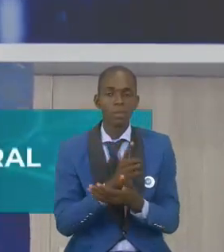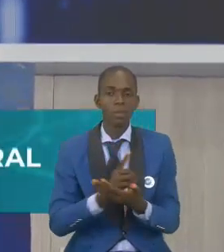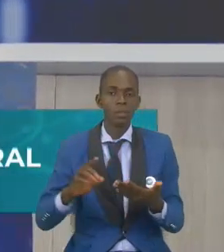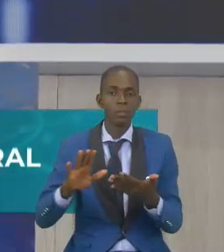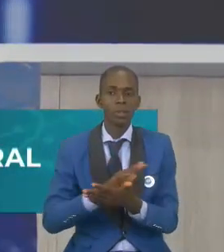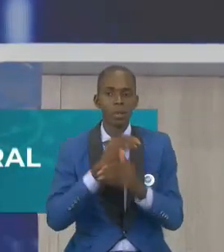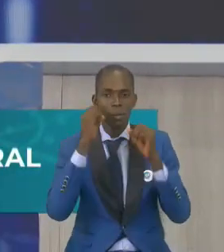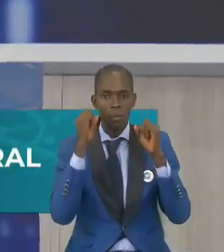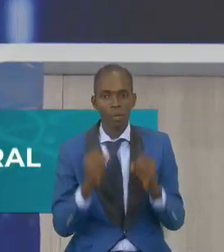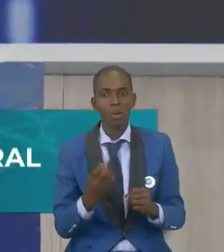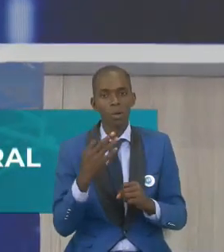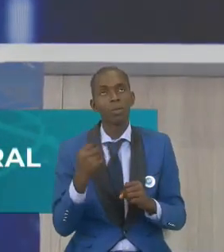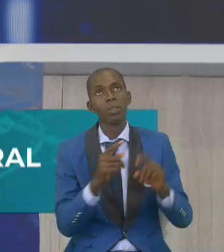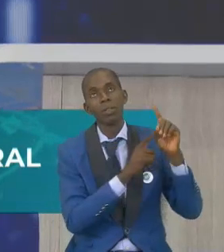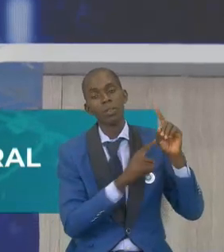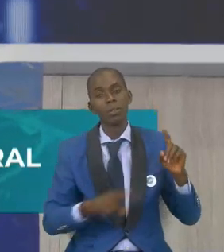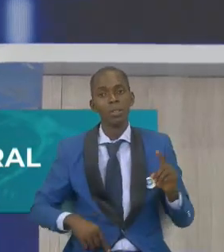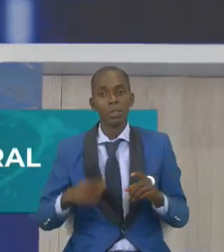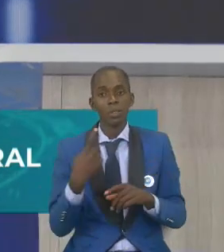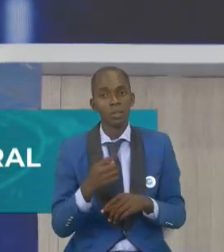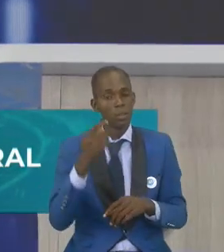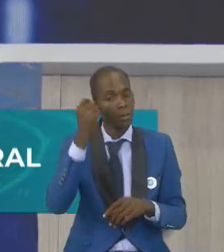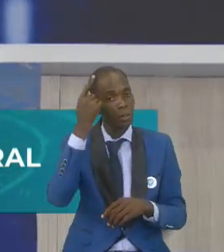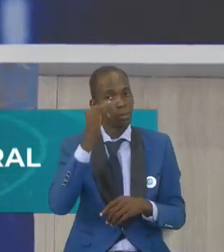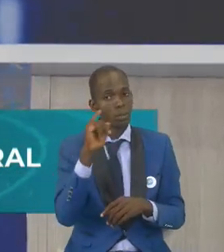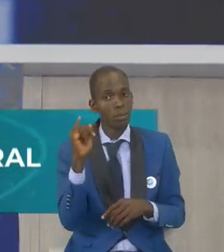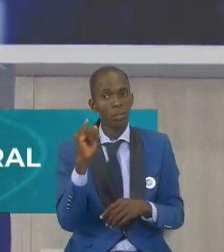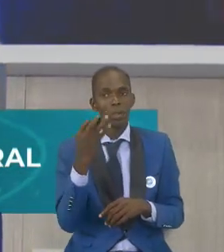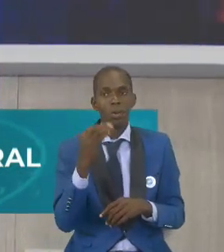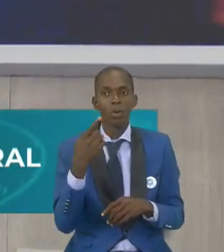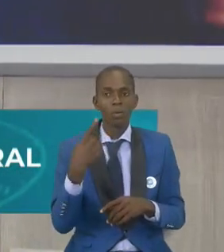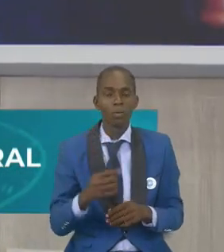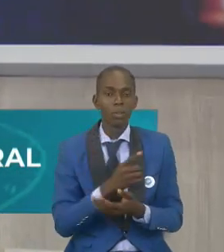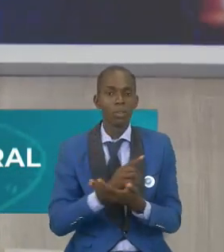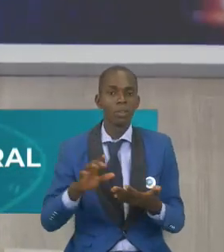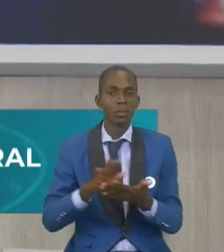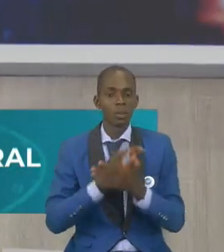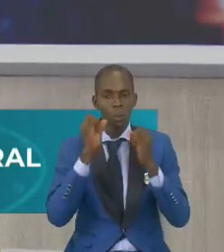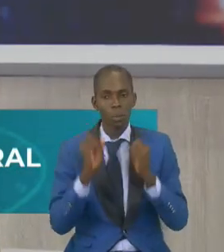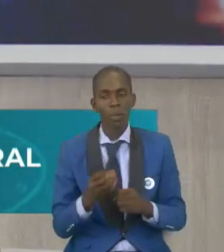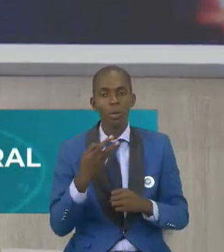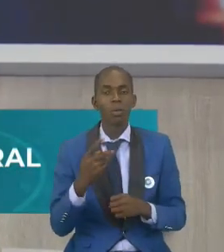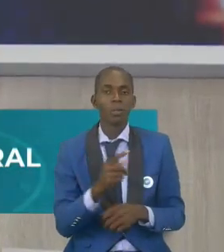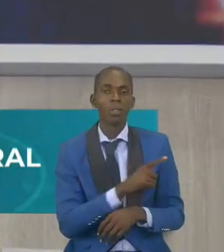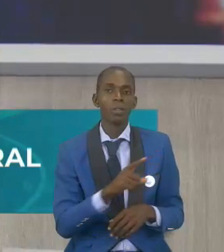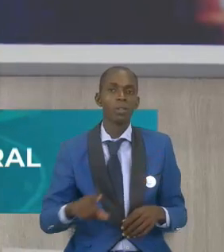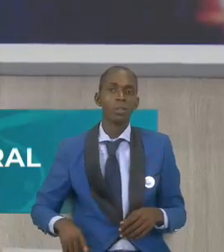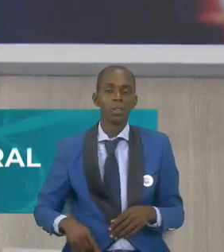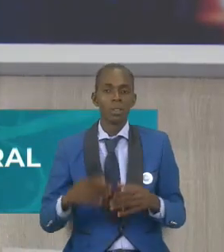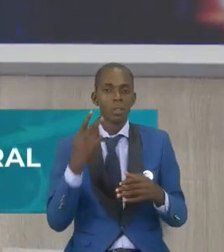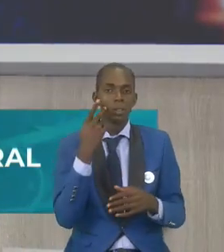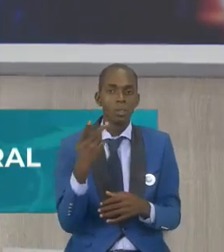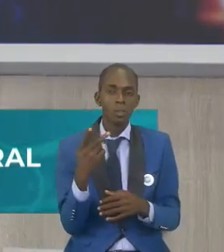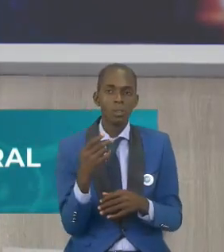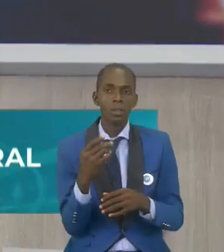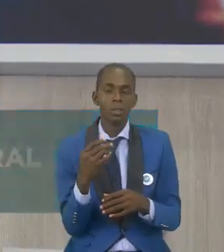power of the Lord. The perception of the supernatural power of the Lord. We're looking at